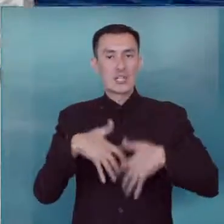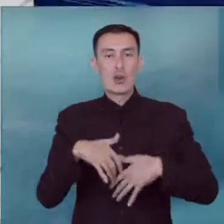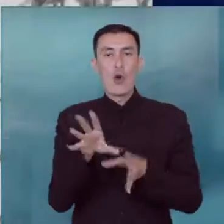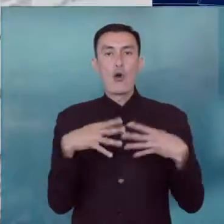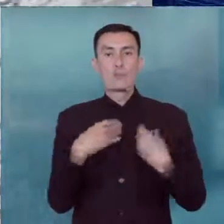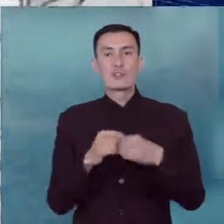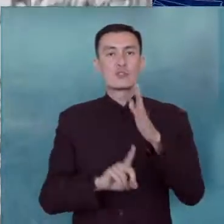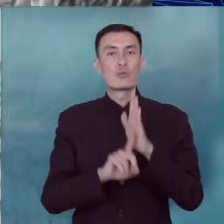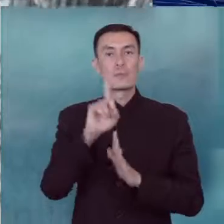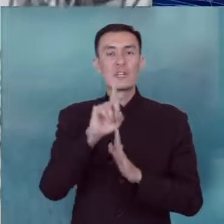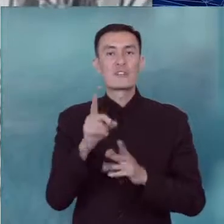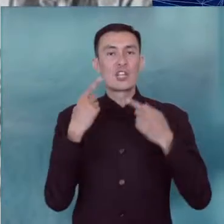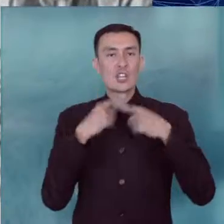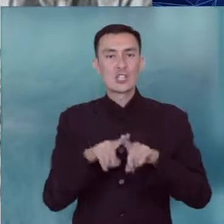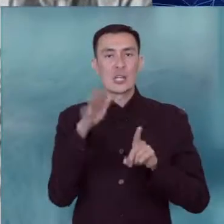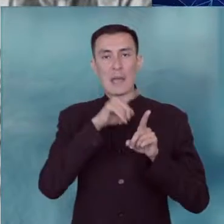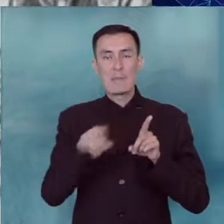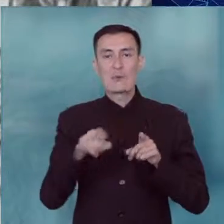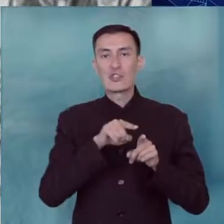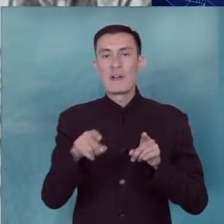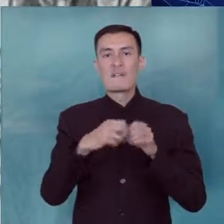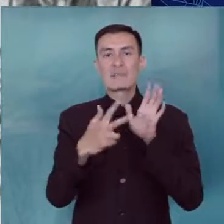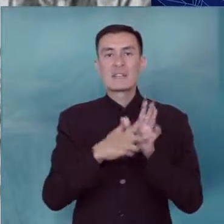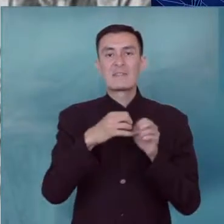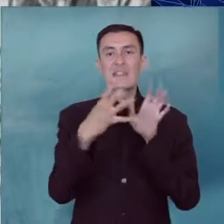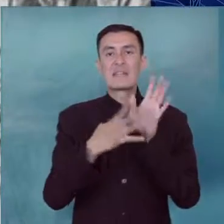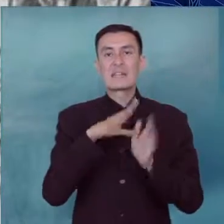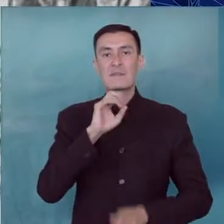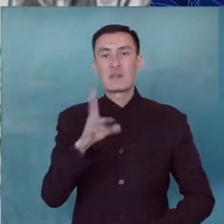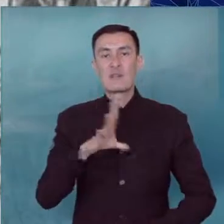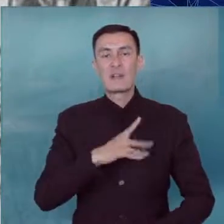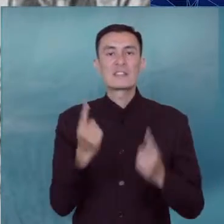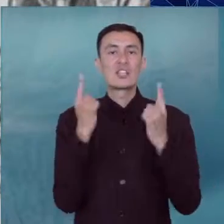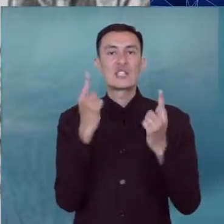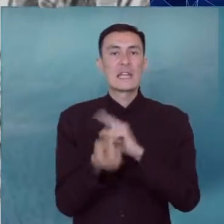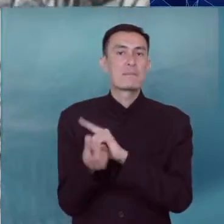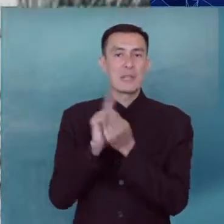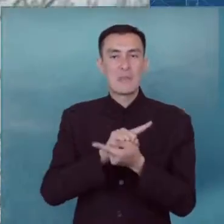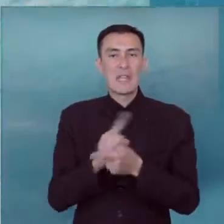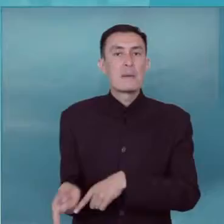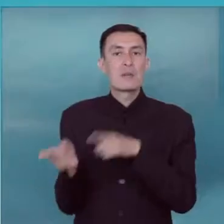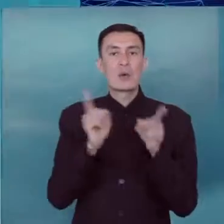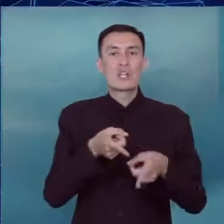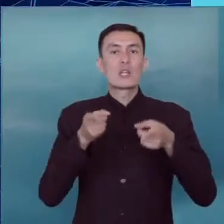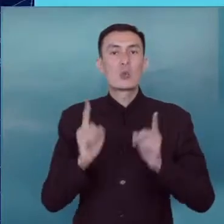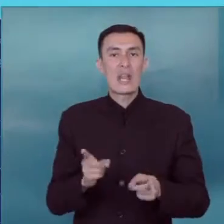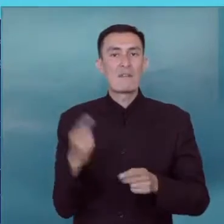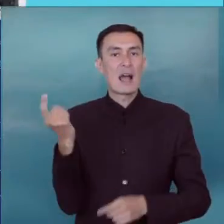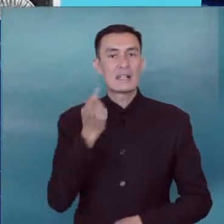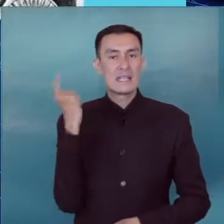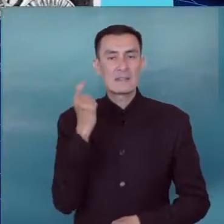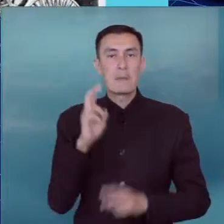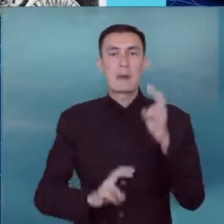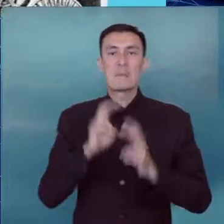the 18th to 19th century, significant changes took place, the transition from a subsistence economy to an